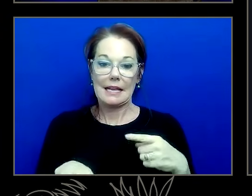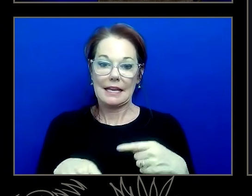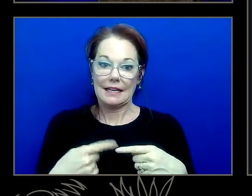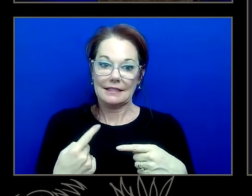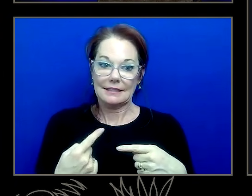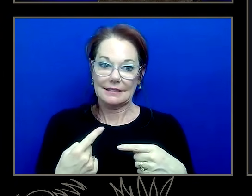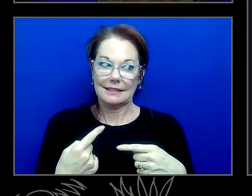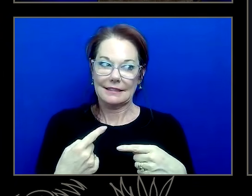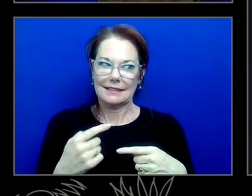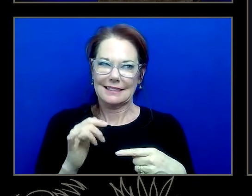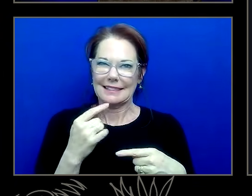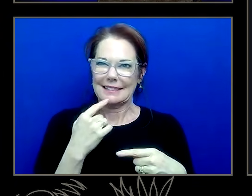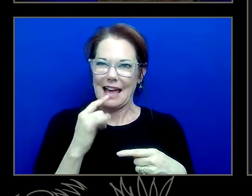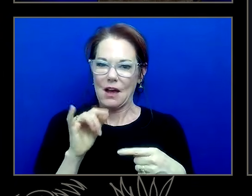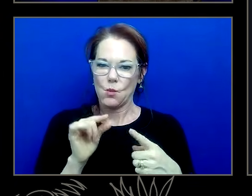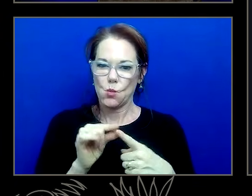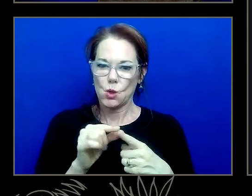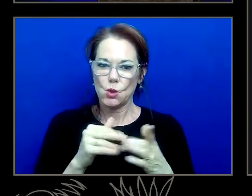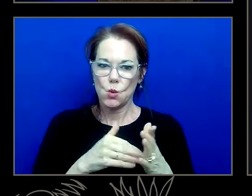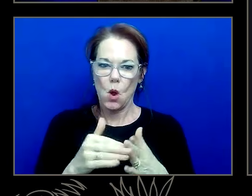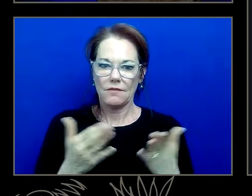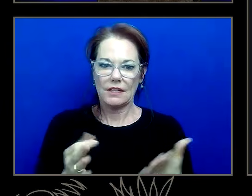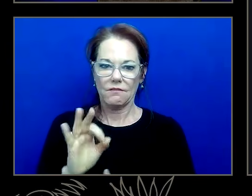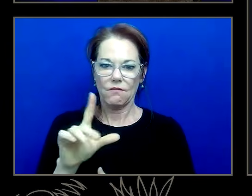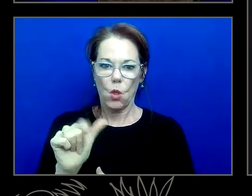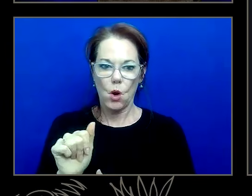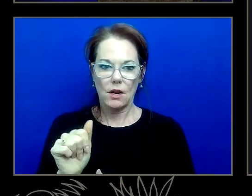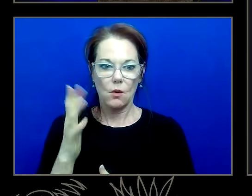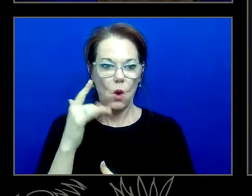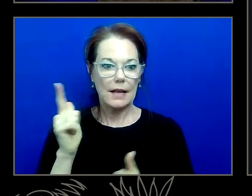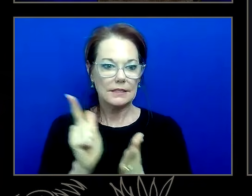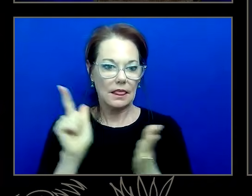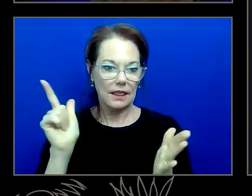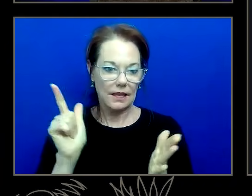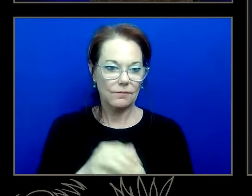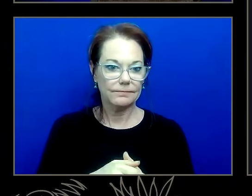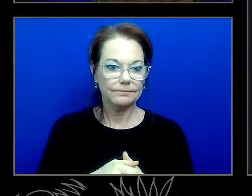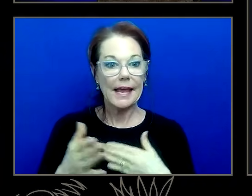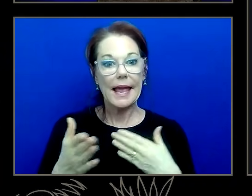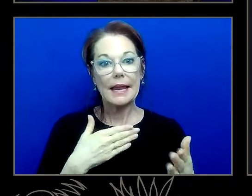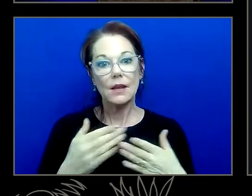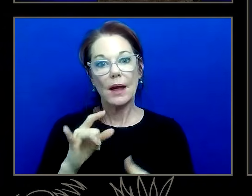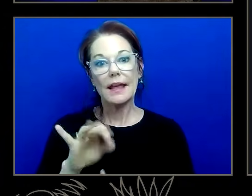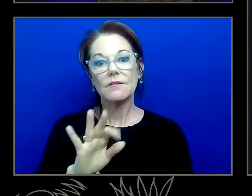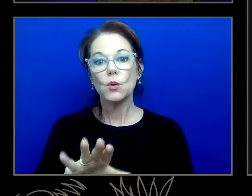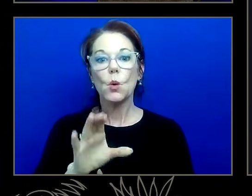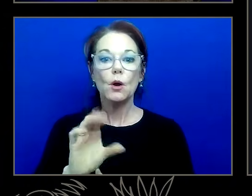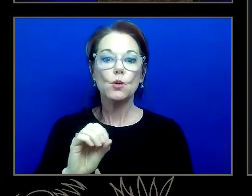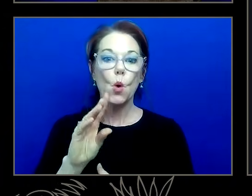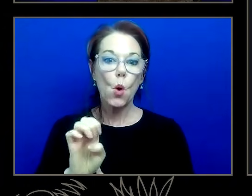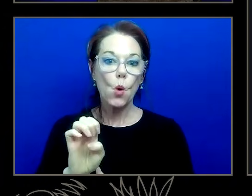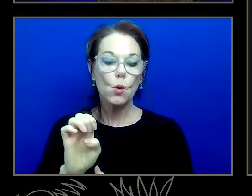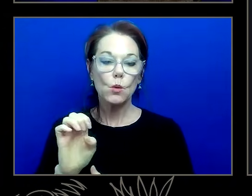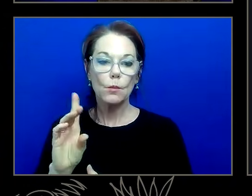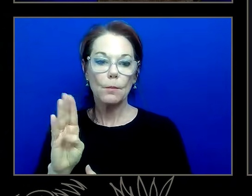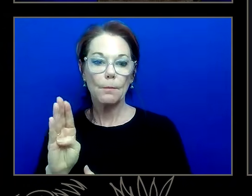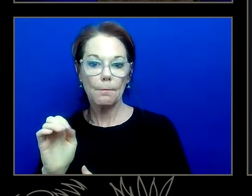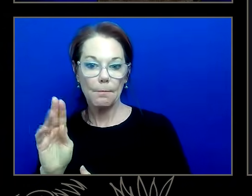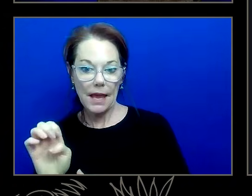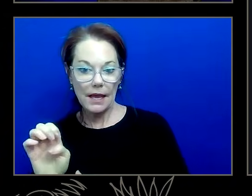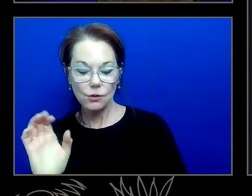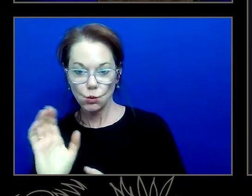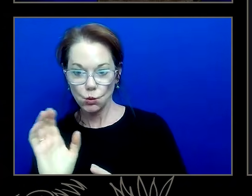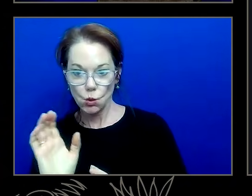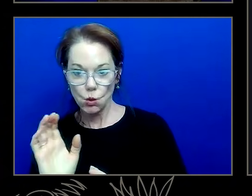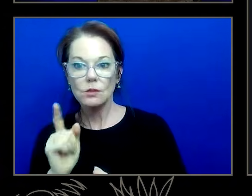much in Florida, by the way. It's illegal. So anyway, if you search your code base, you see you will